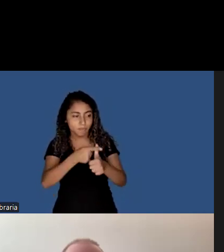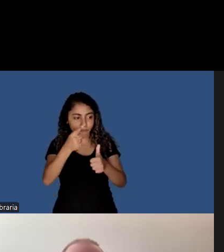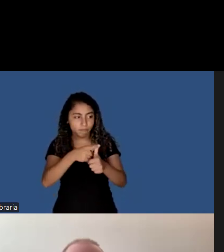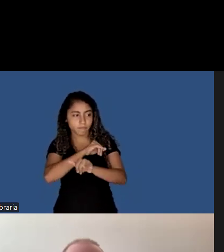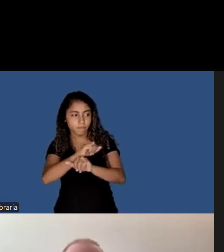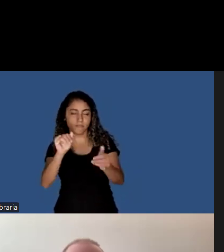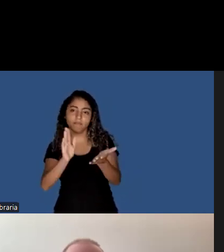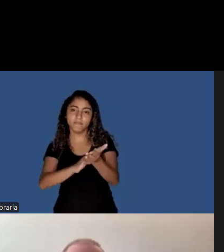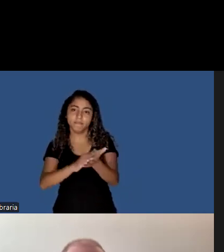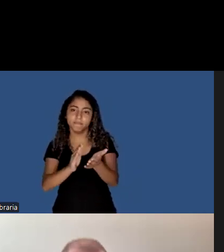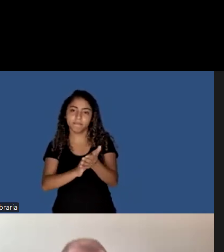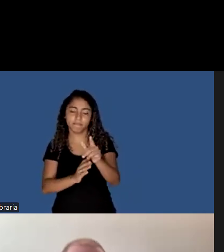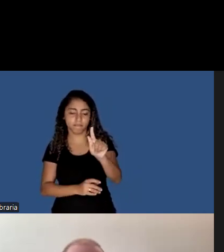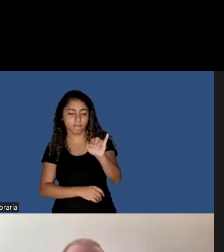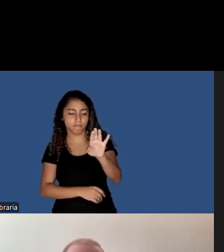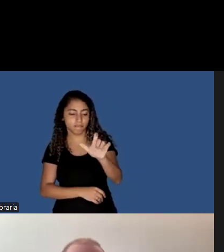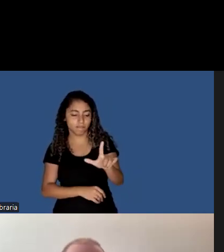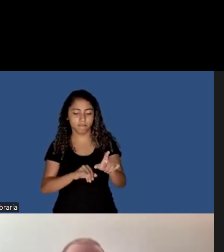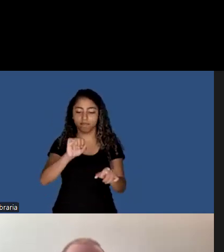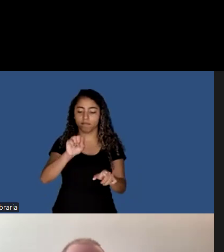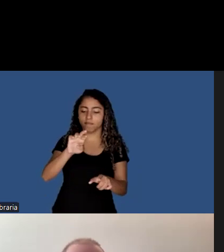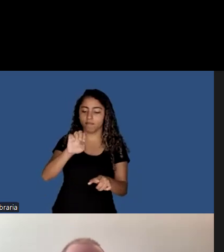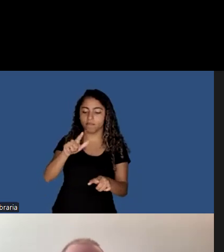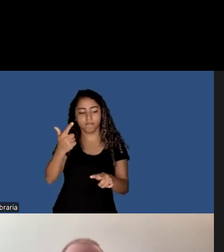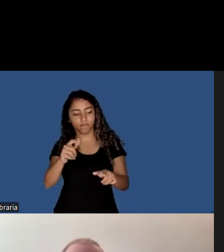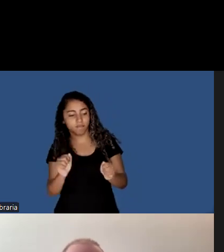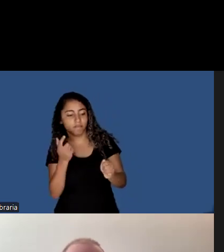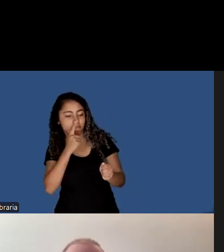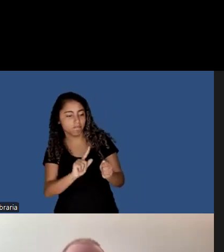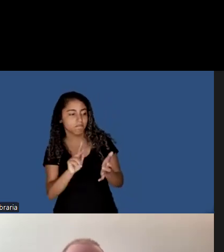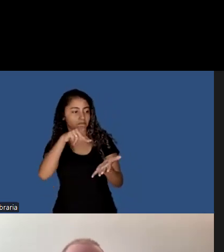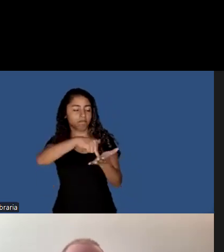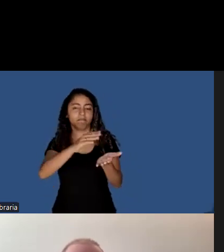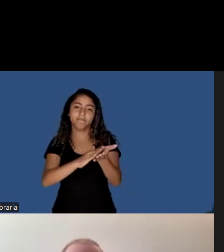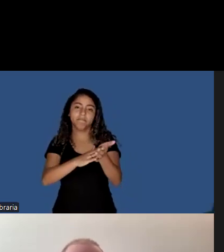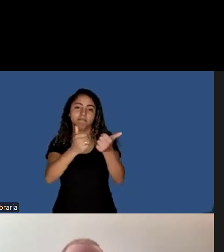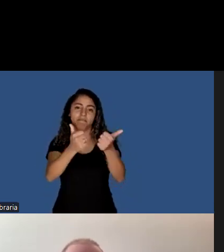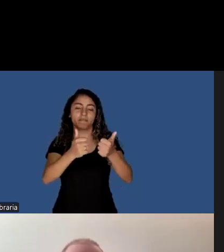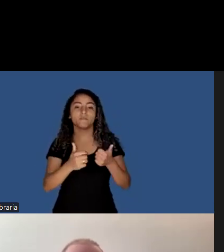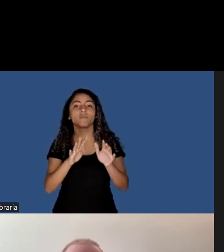Good morning, and congratulations, Gabriel and Israel, for your promotions.